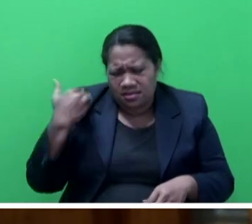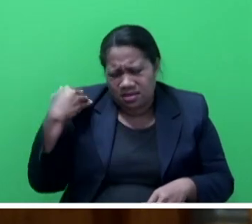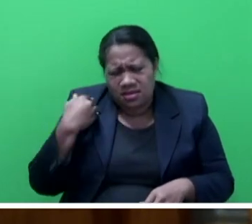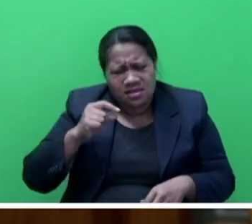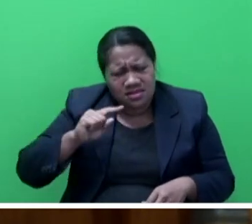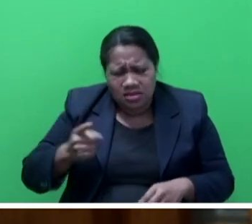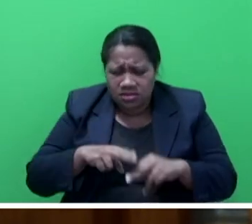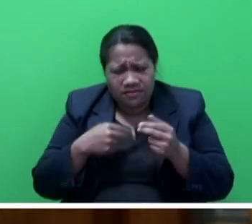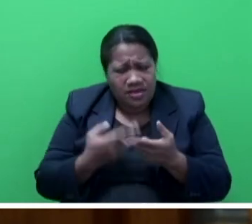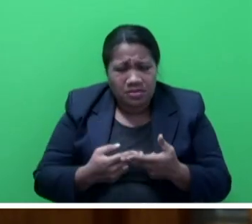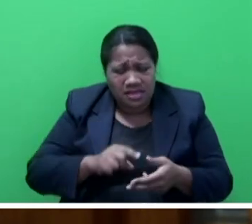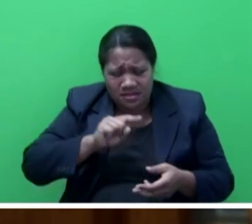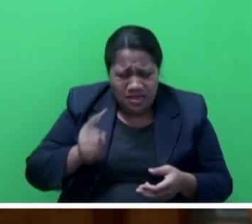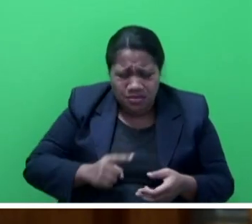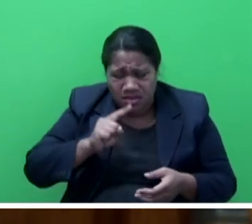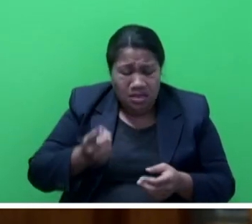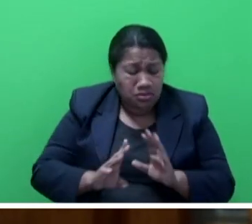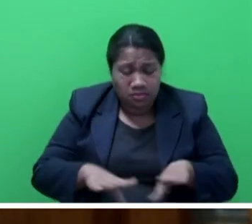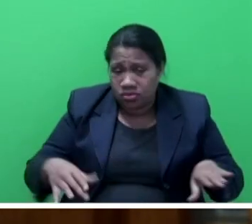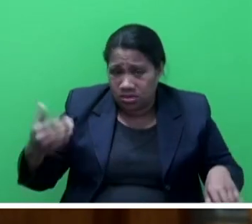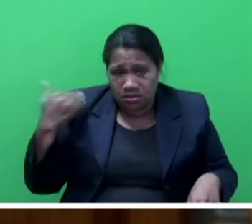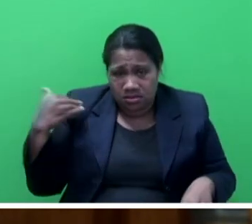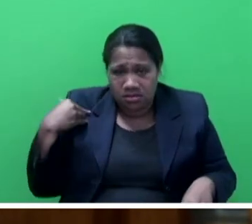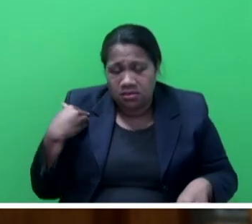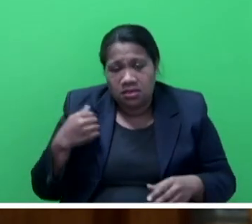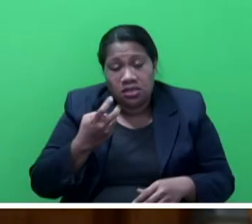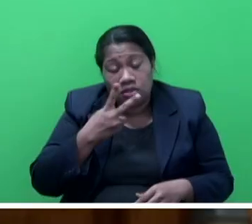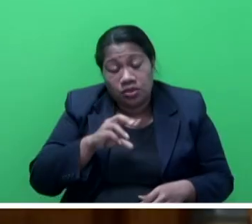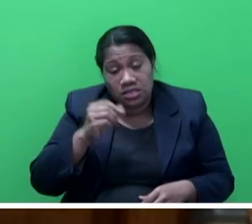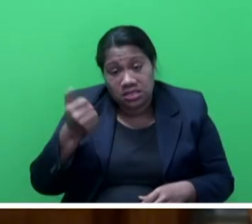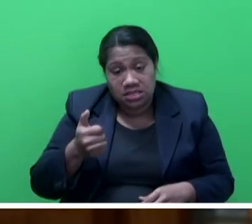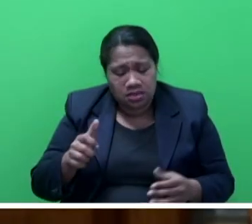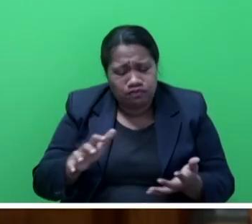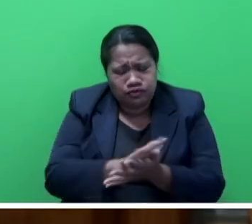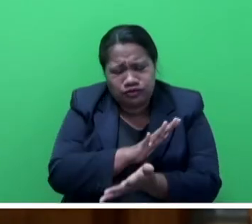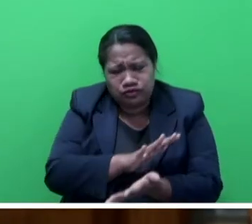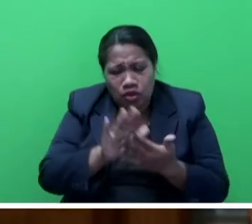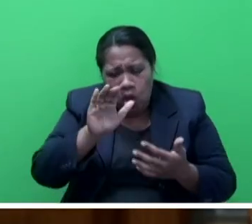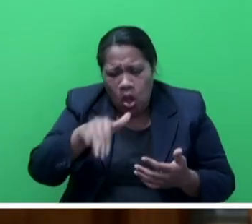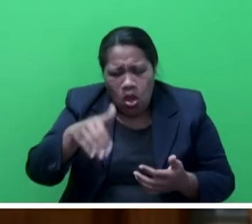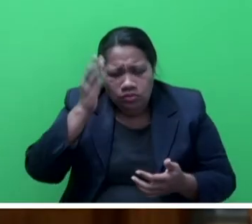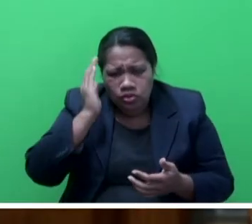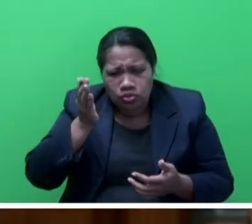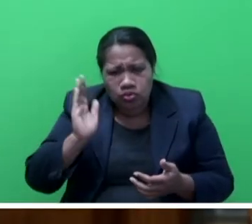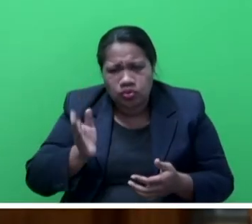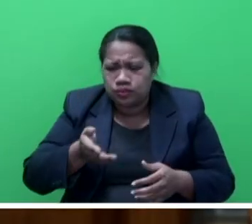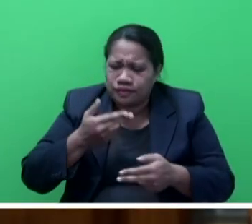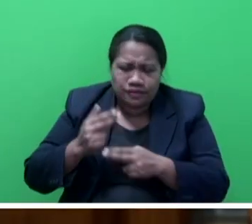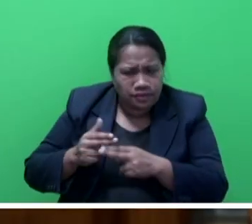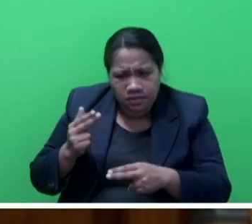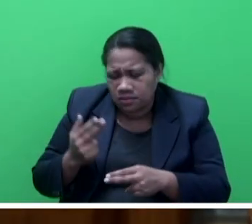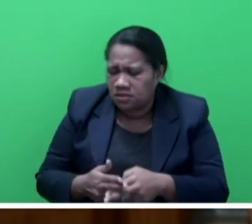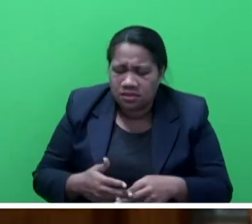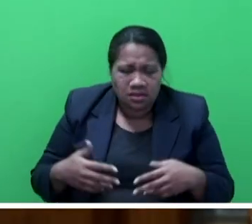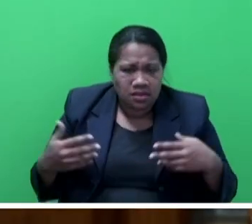of children in 2016. It destroyed homes, destroyed schools, livelihood, caused emotional trauma, and left